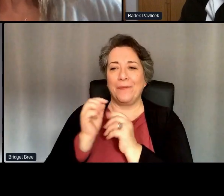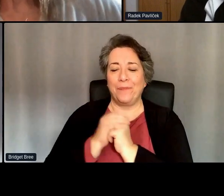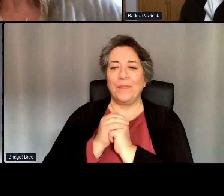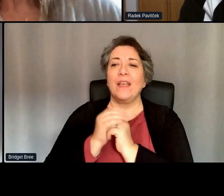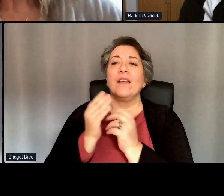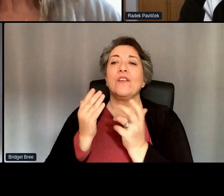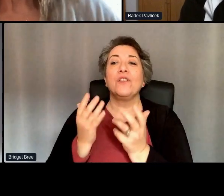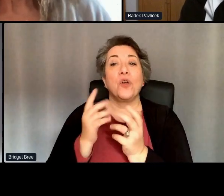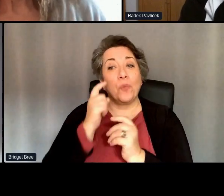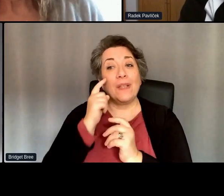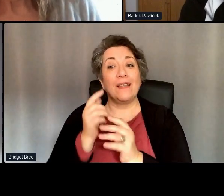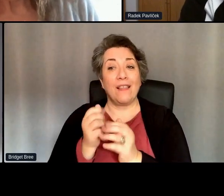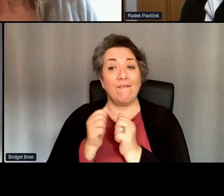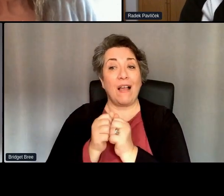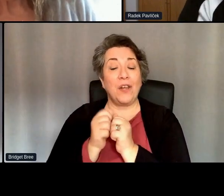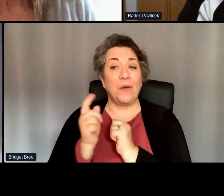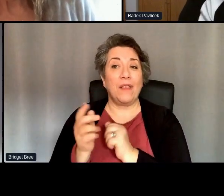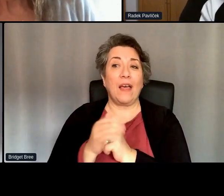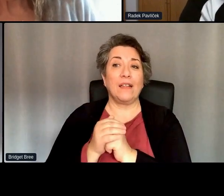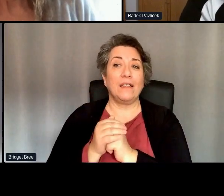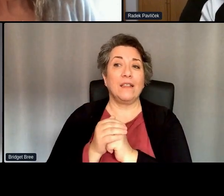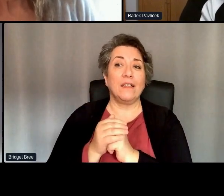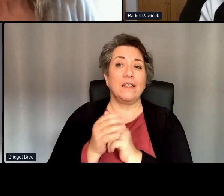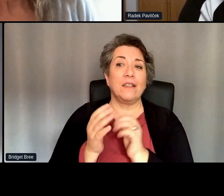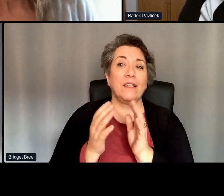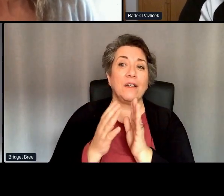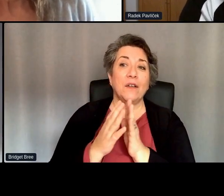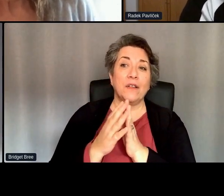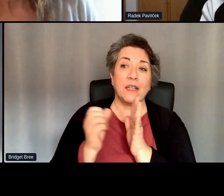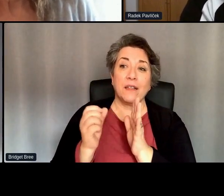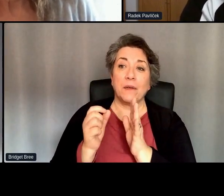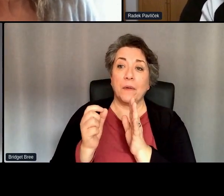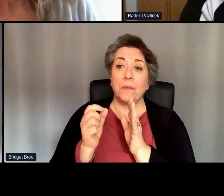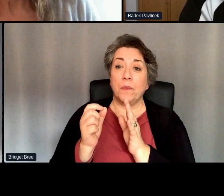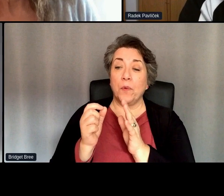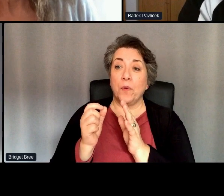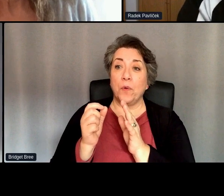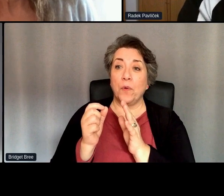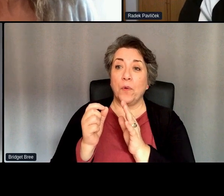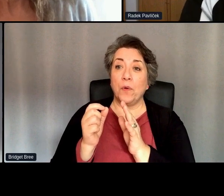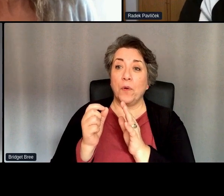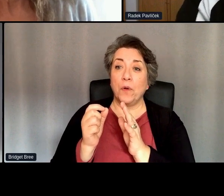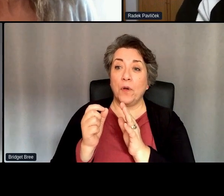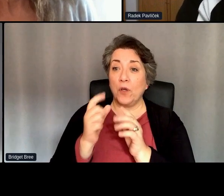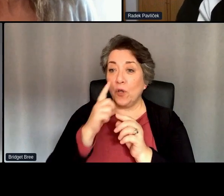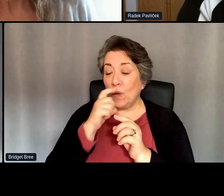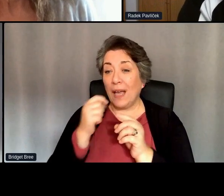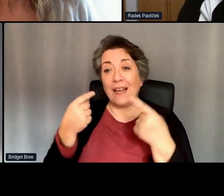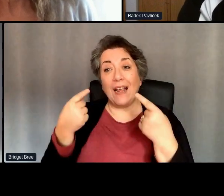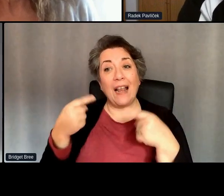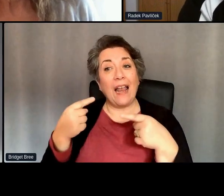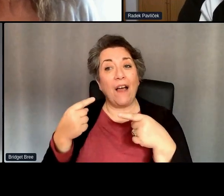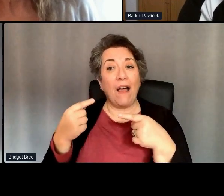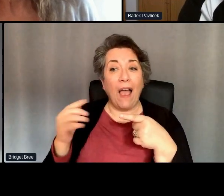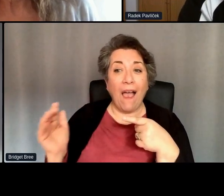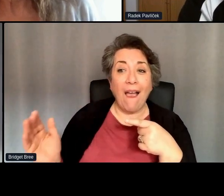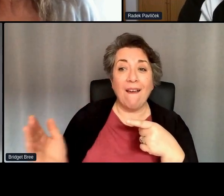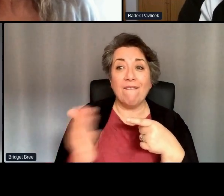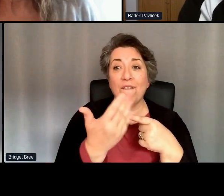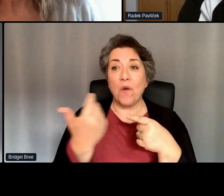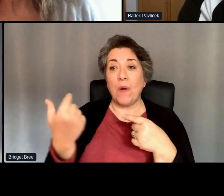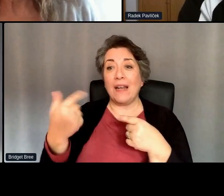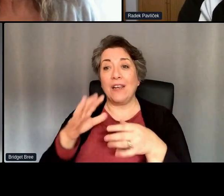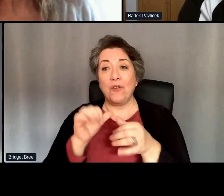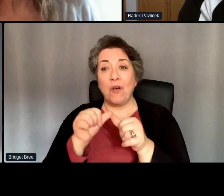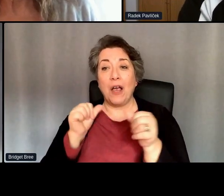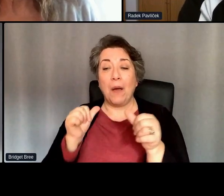So the thing is, like for example, with the platinum membership, you can let everyone in your company join for the same fee. So